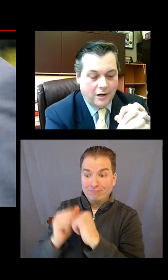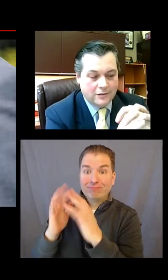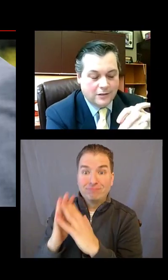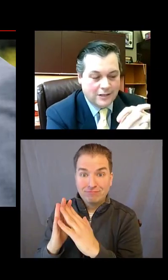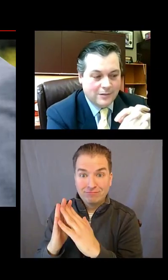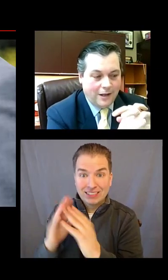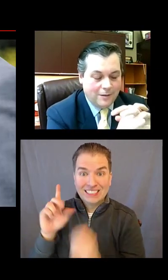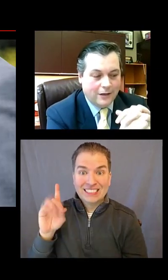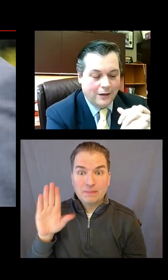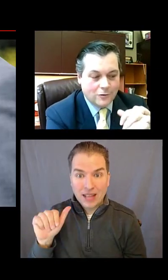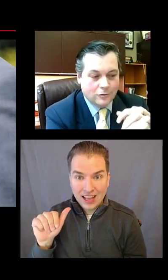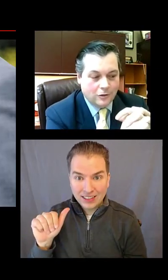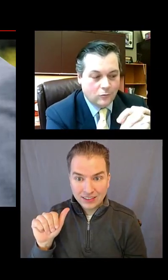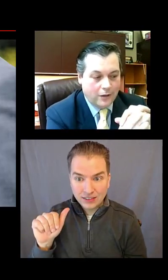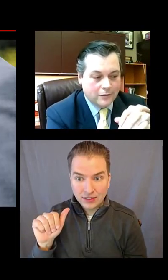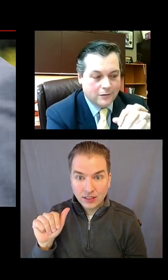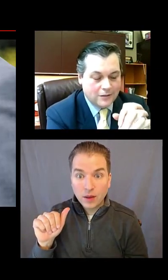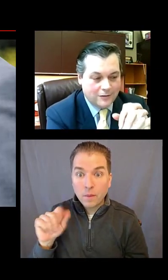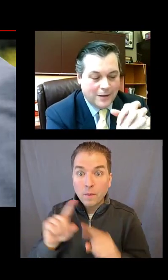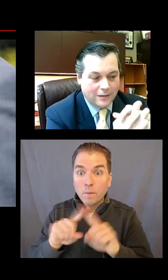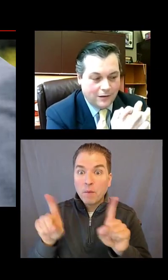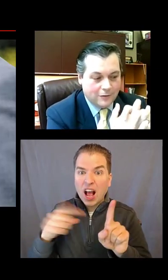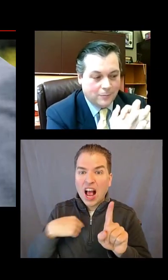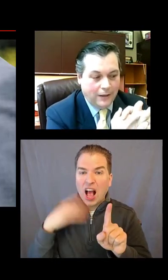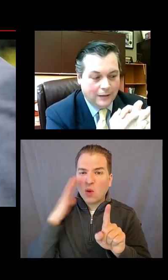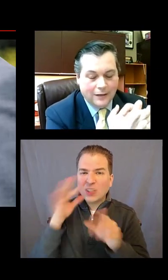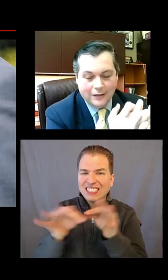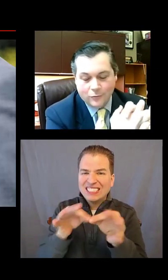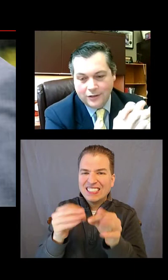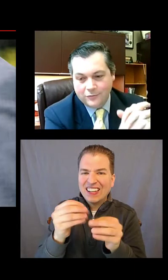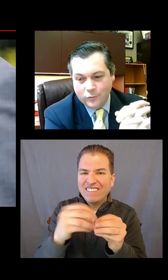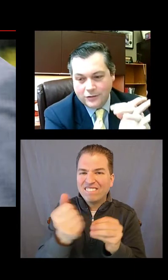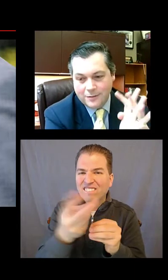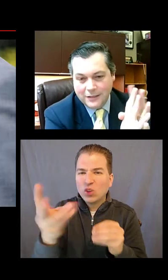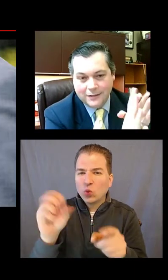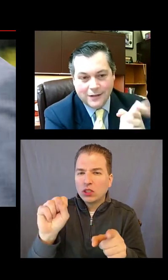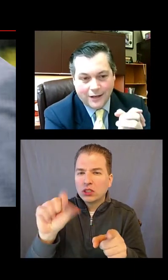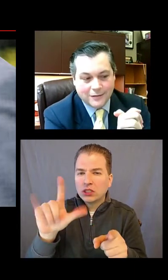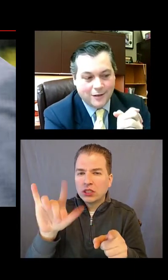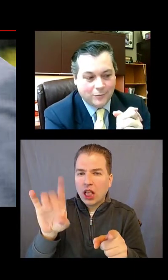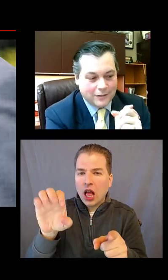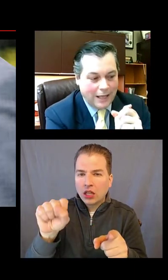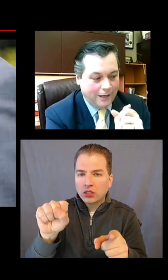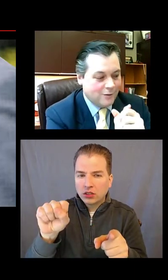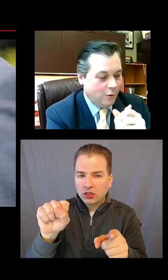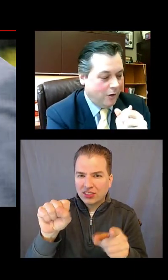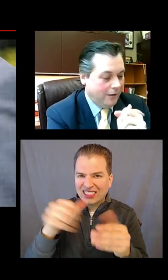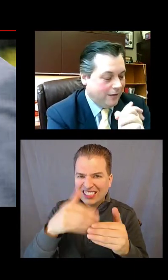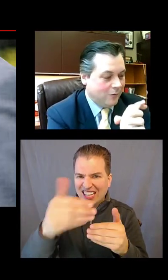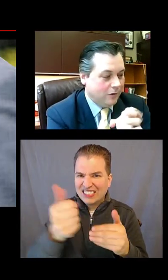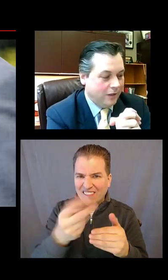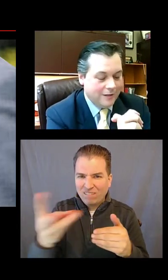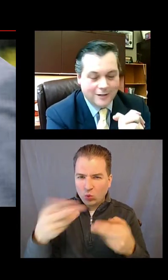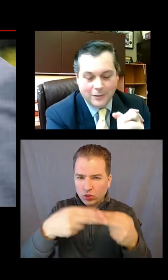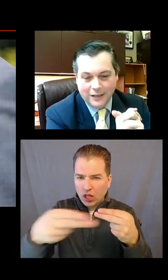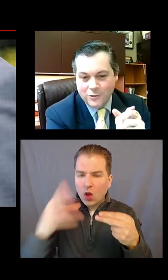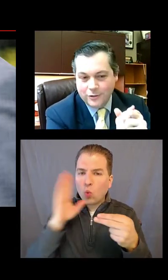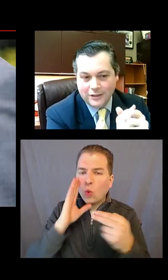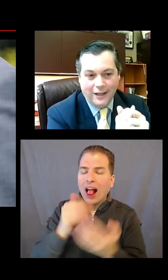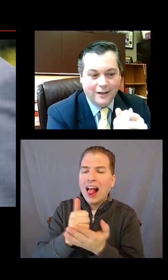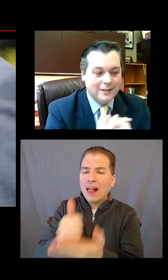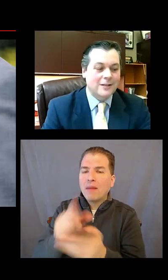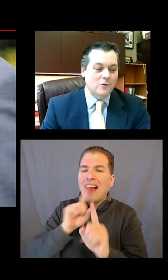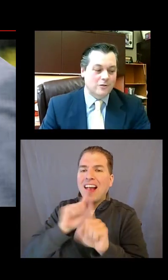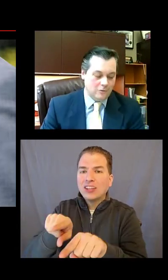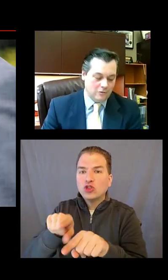often start as the DBA, but I also don't want her to steal my thunder by getting rid of what's coming in the next couple slides. So I think we'll end up